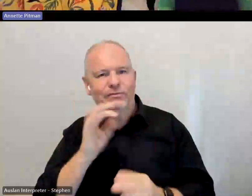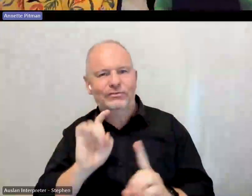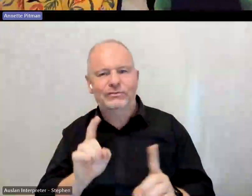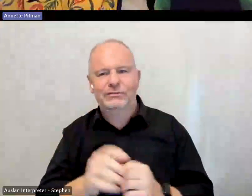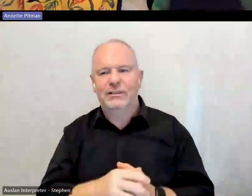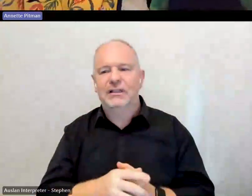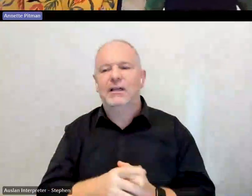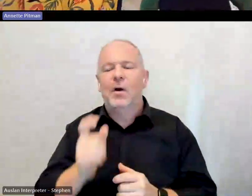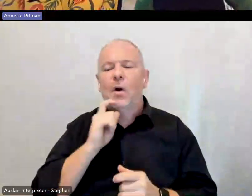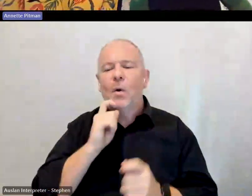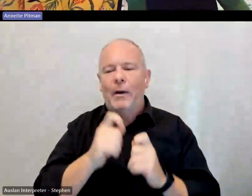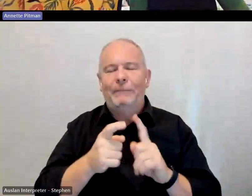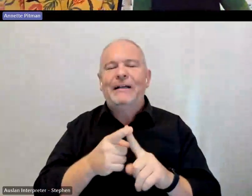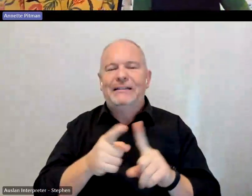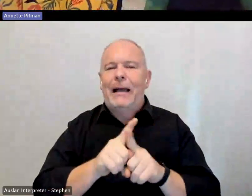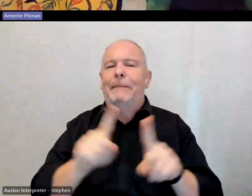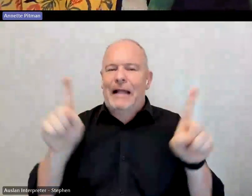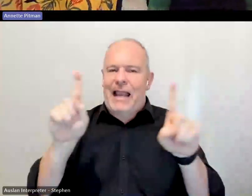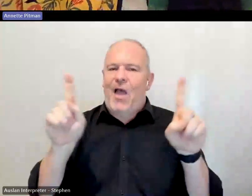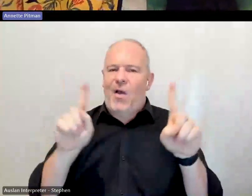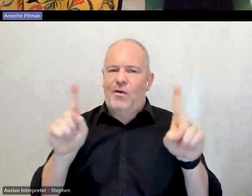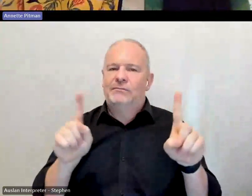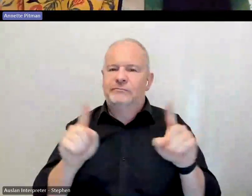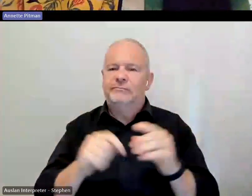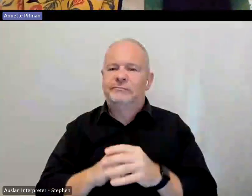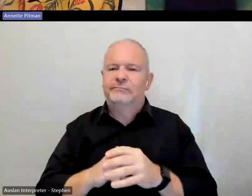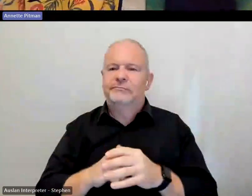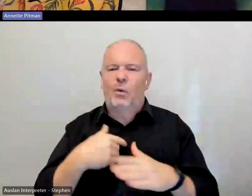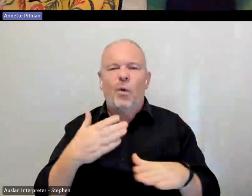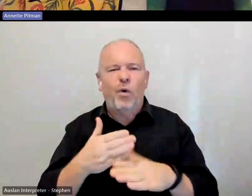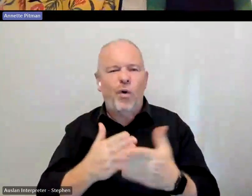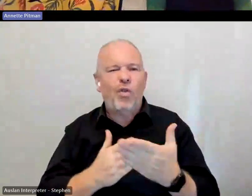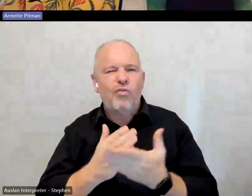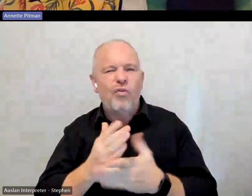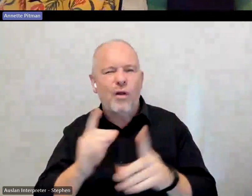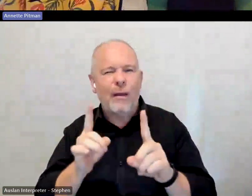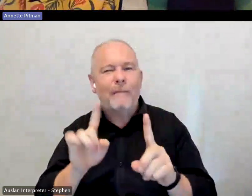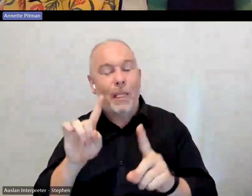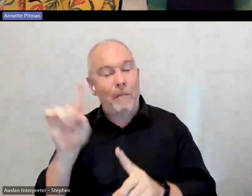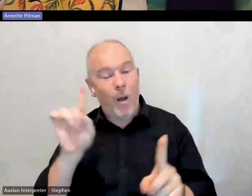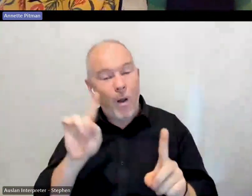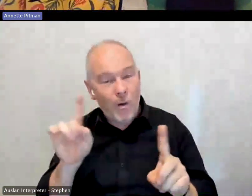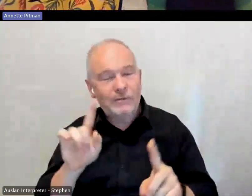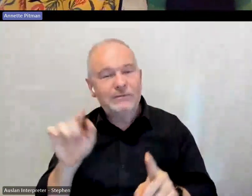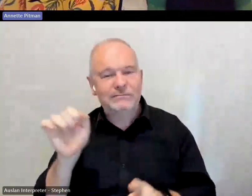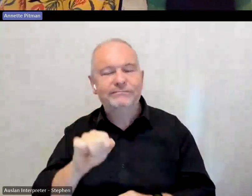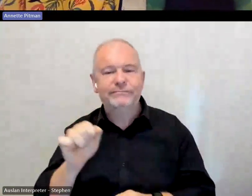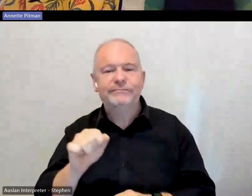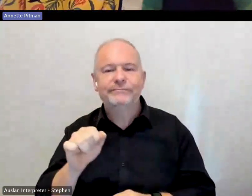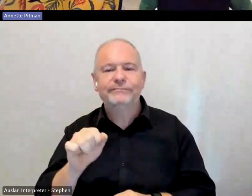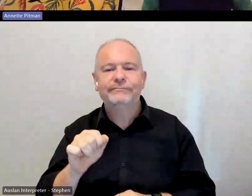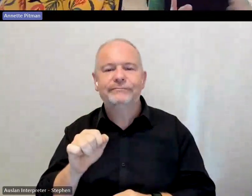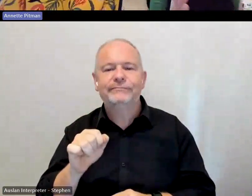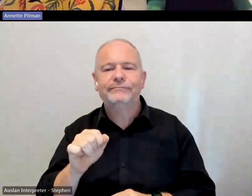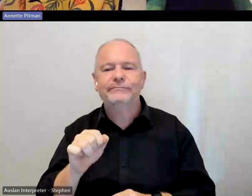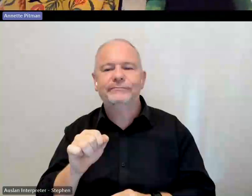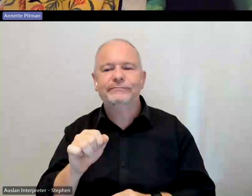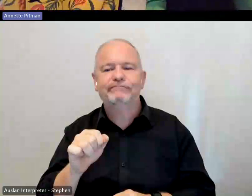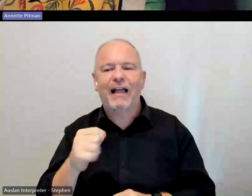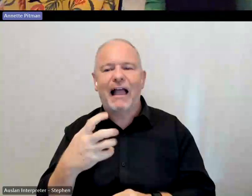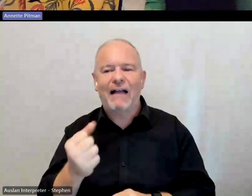It will be as it is currently. We're working through that, but at the moment it will be there are